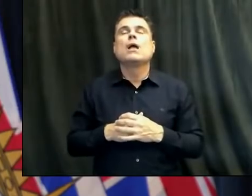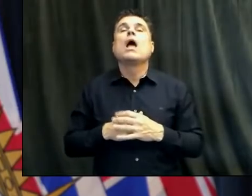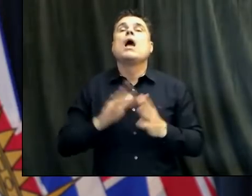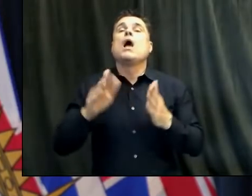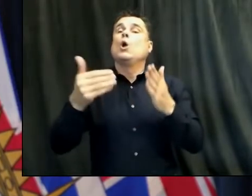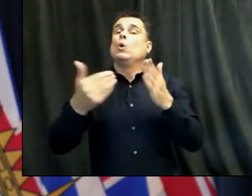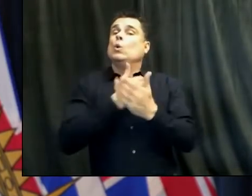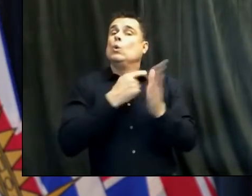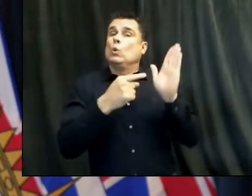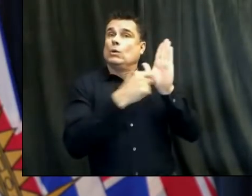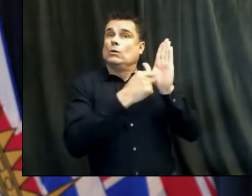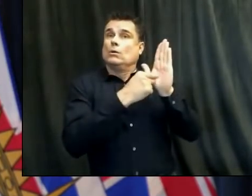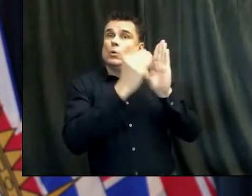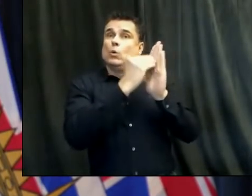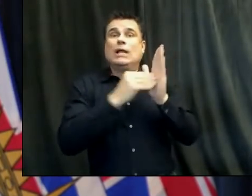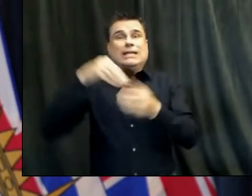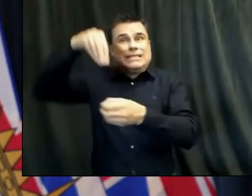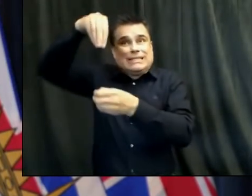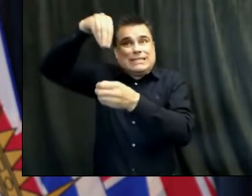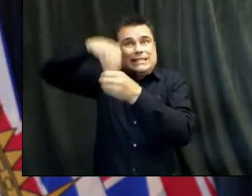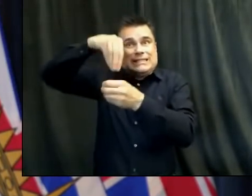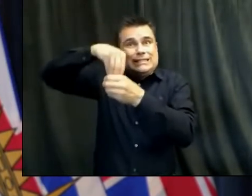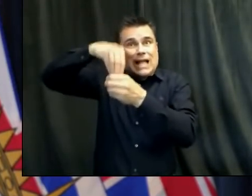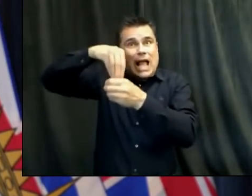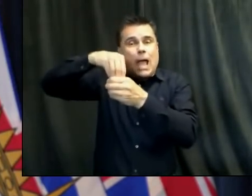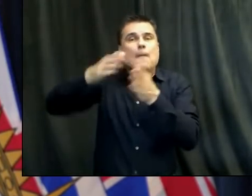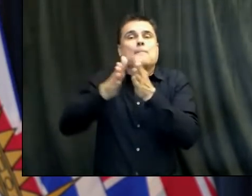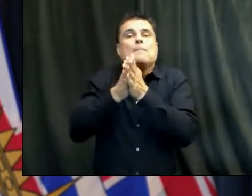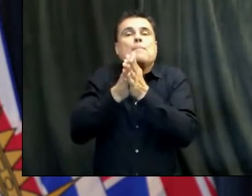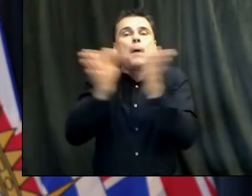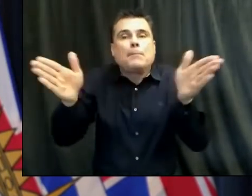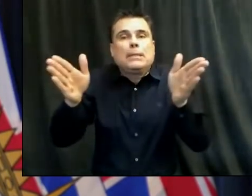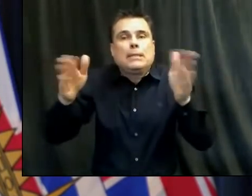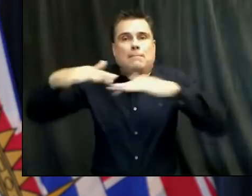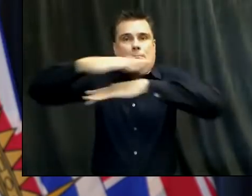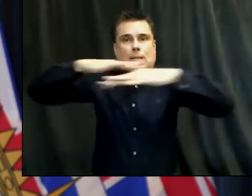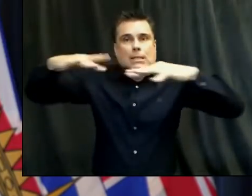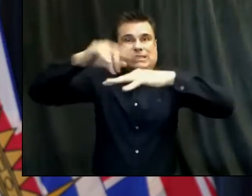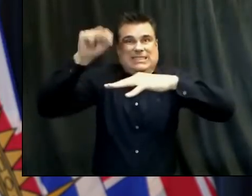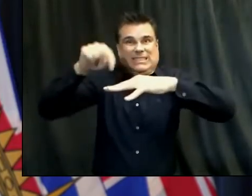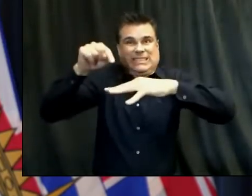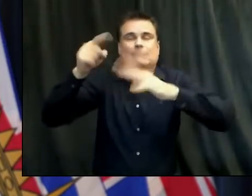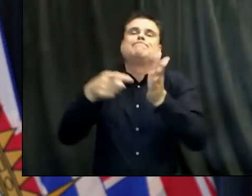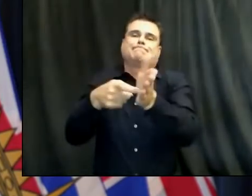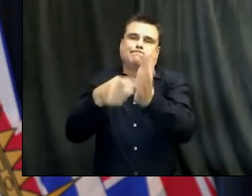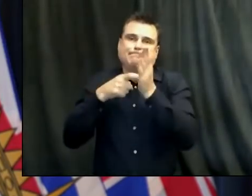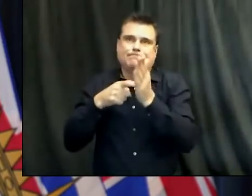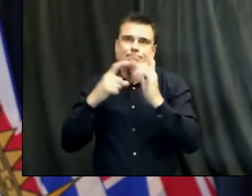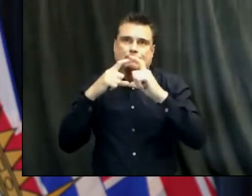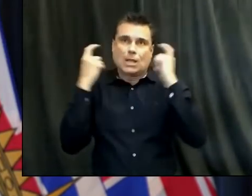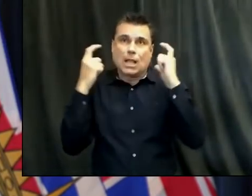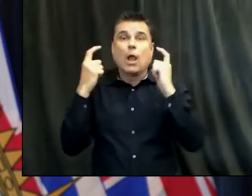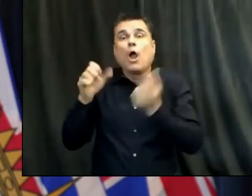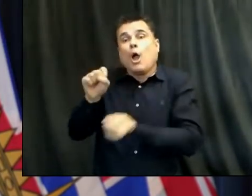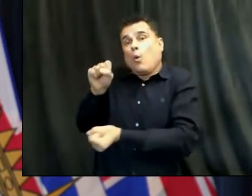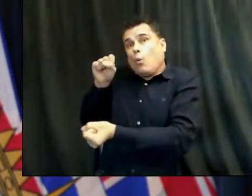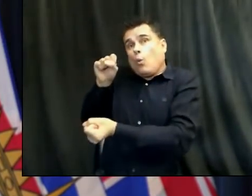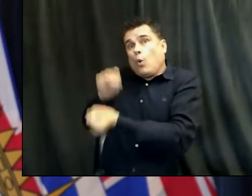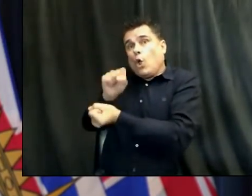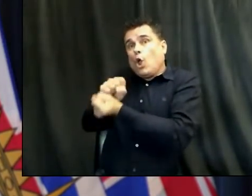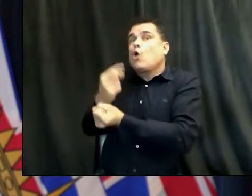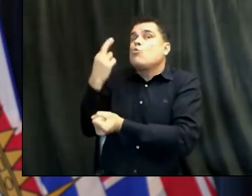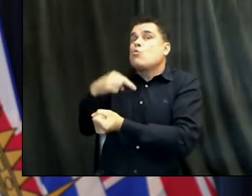that restaurants have work safe plans as well. So worker safety comes under the workplace plans,